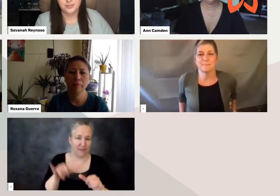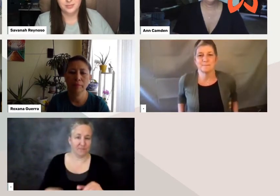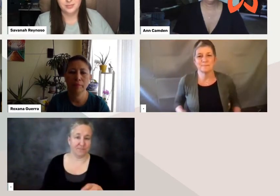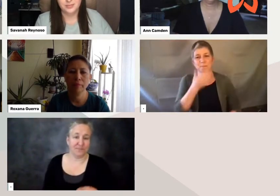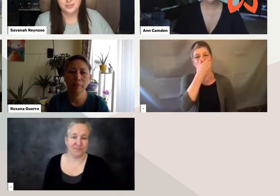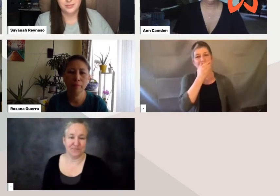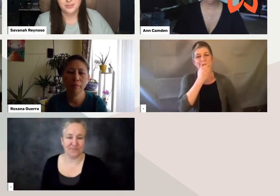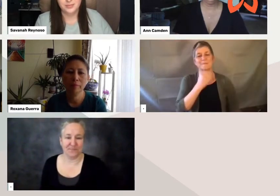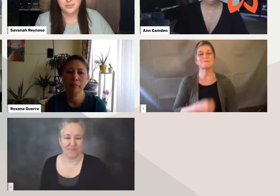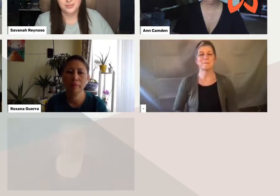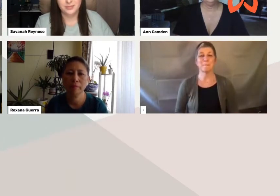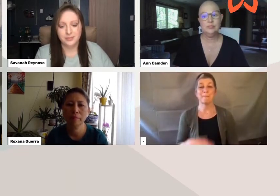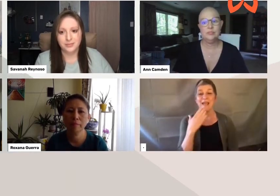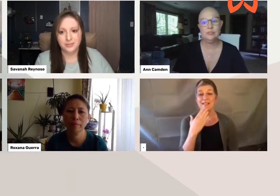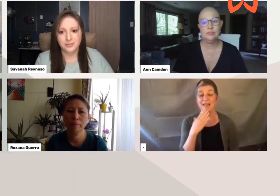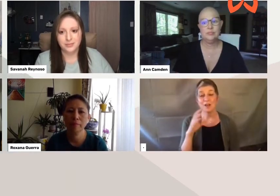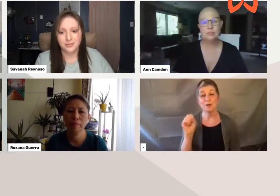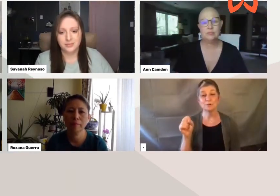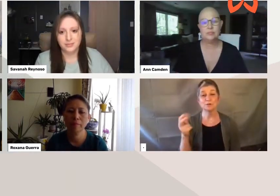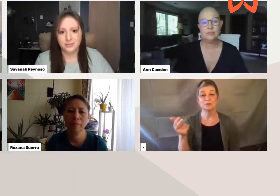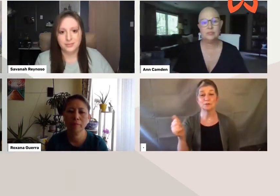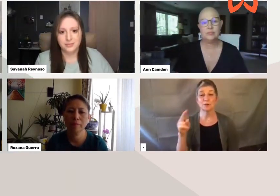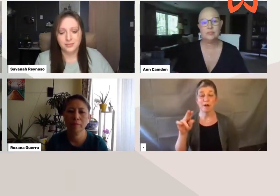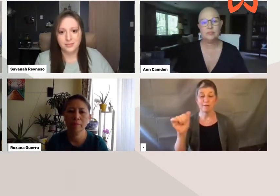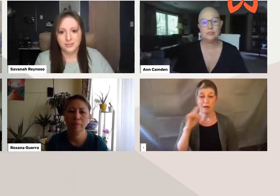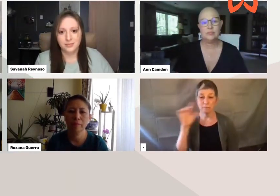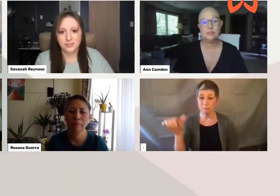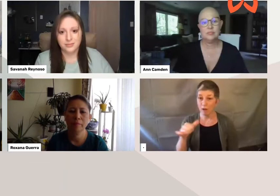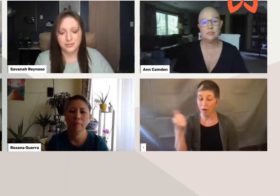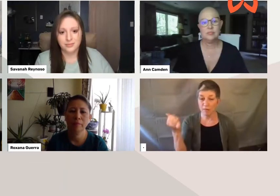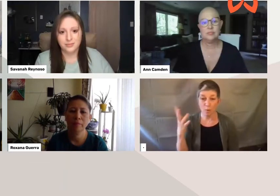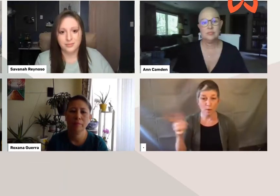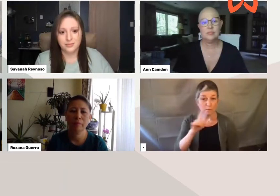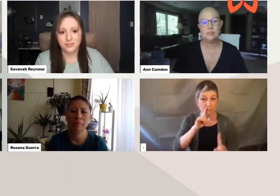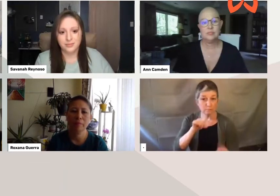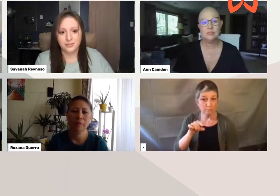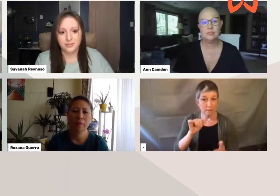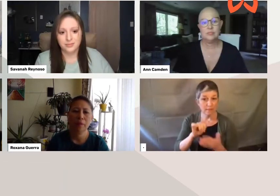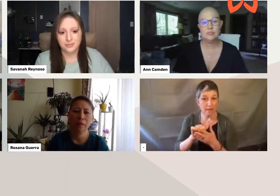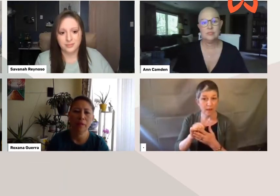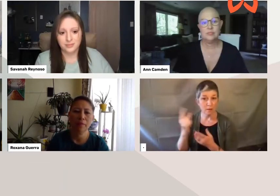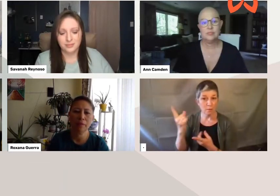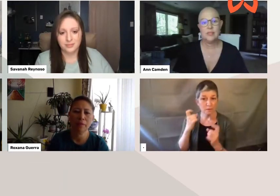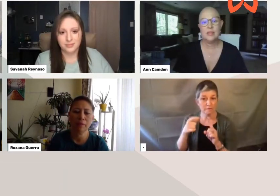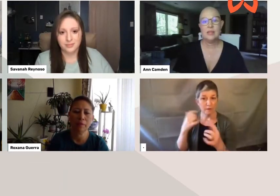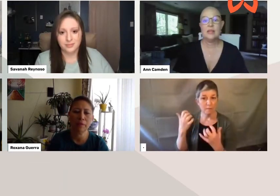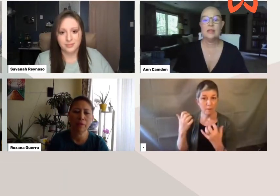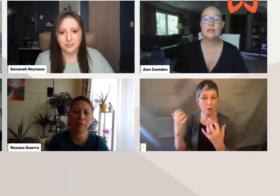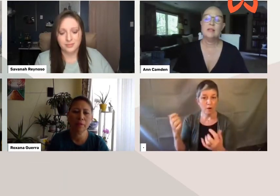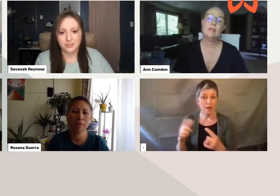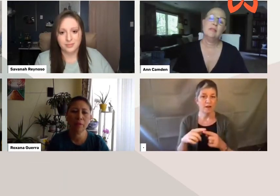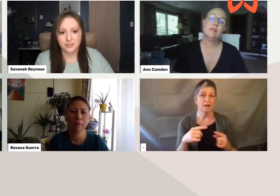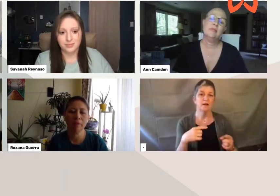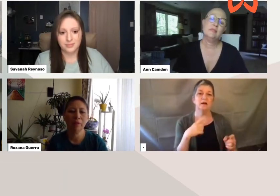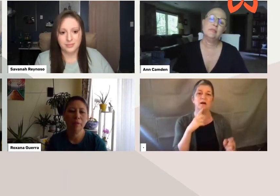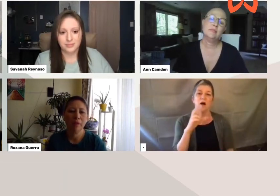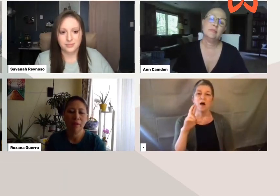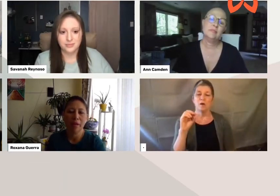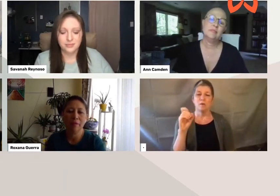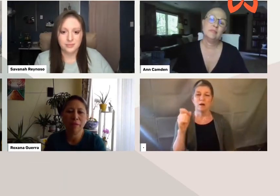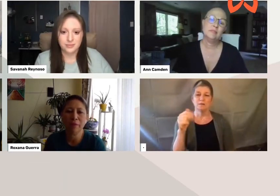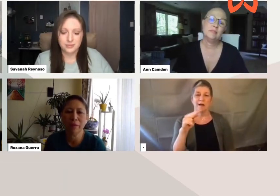Thank you, Shanta. Would anyone else like to address that audience question? I'd have to agree with Shanta as